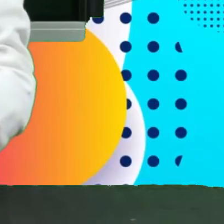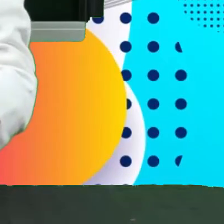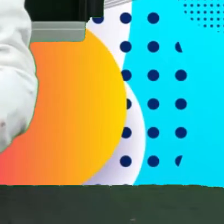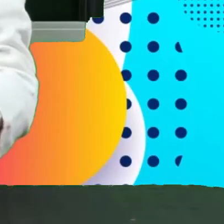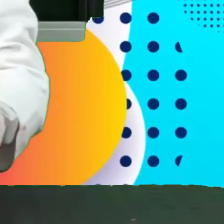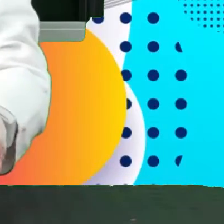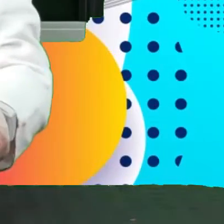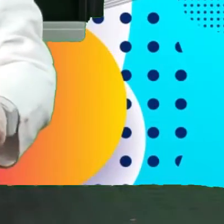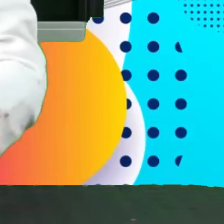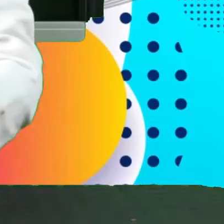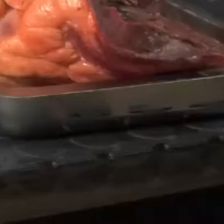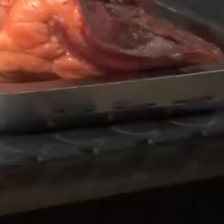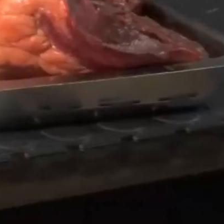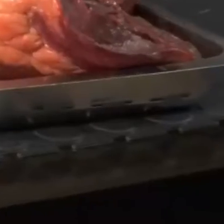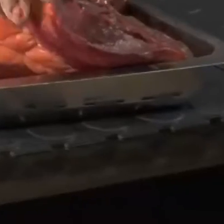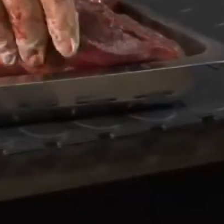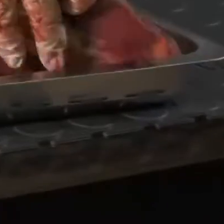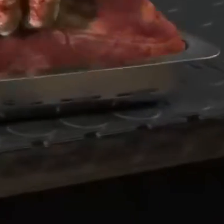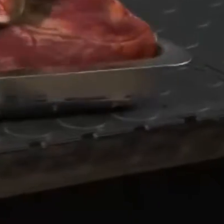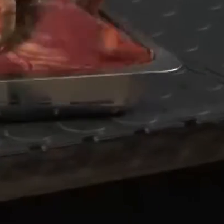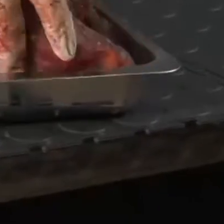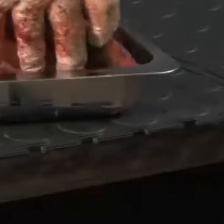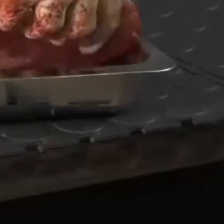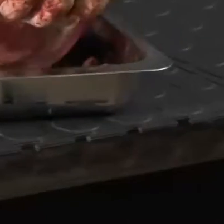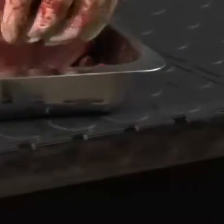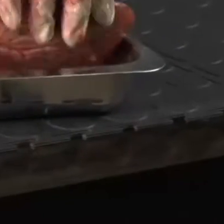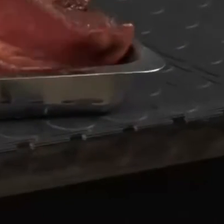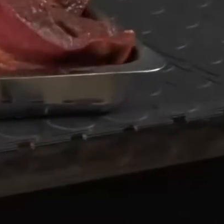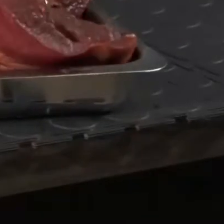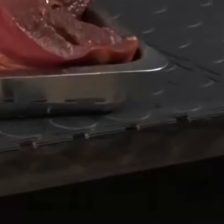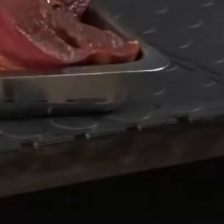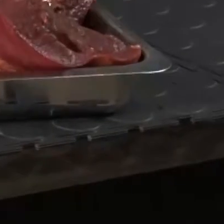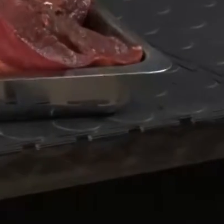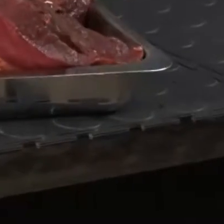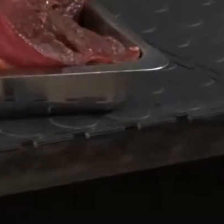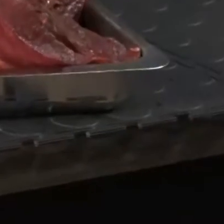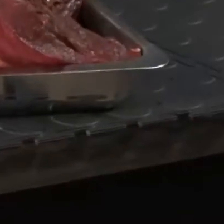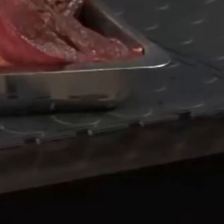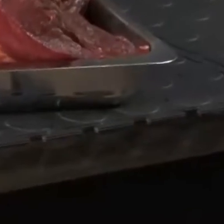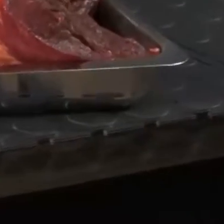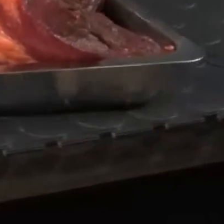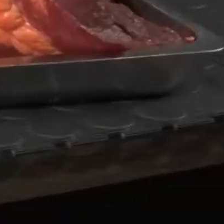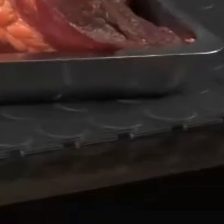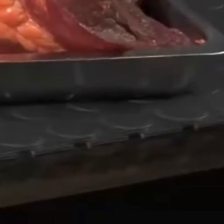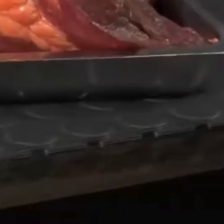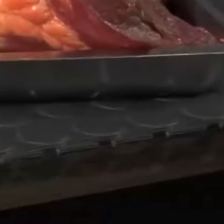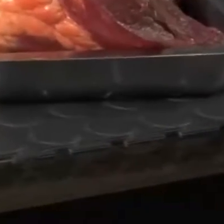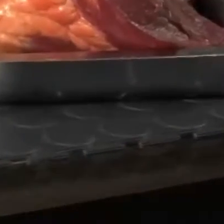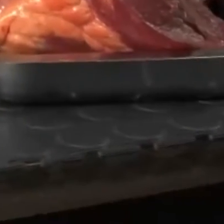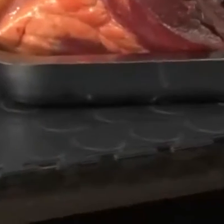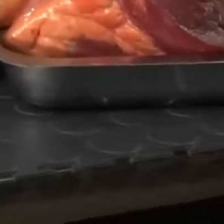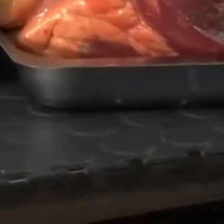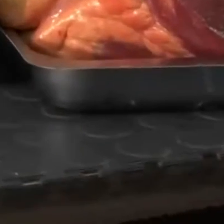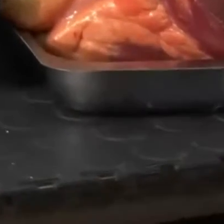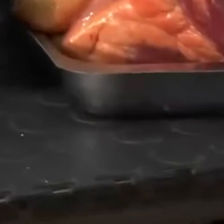this is not soft and squishy. The heart is hard, all right? The muscle is hard. The lungs over here